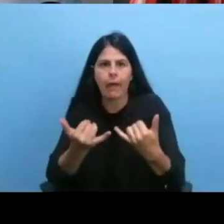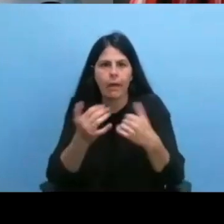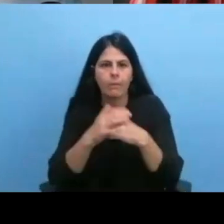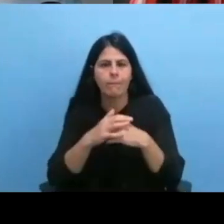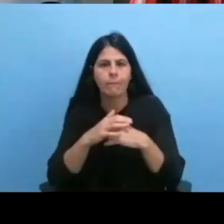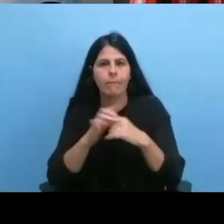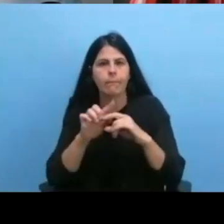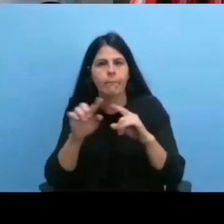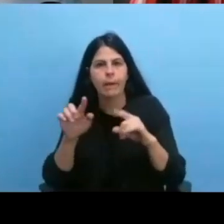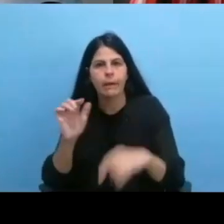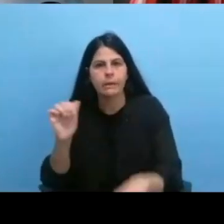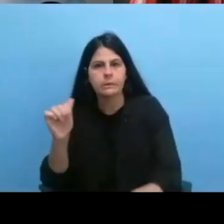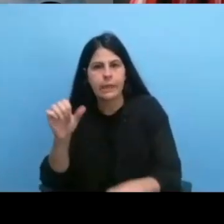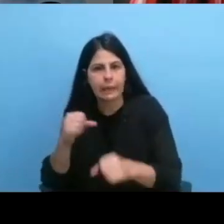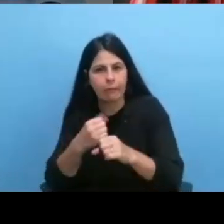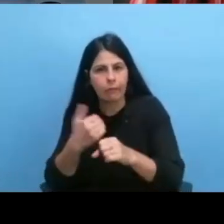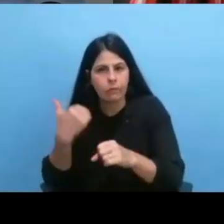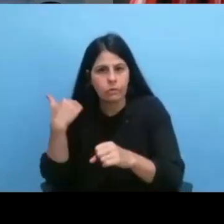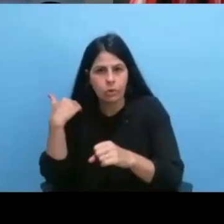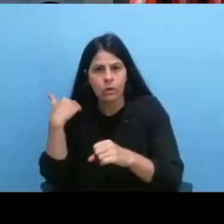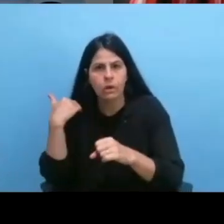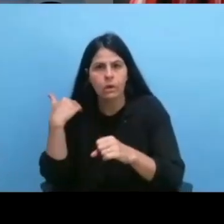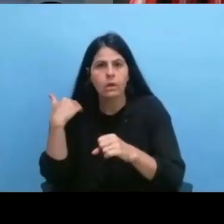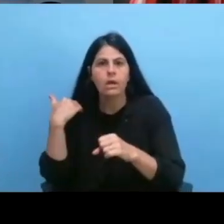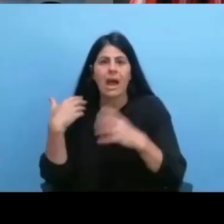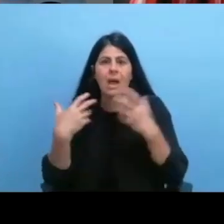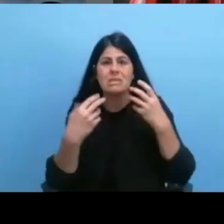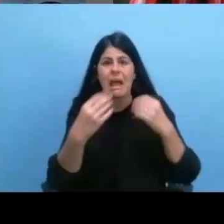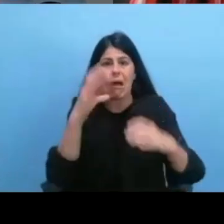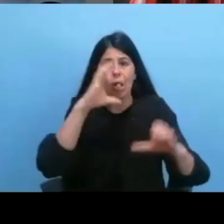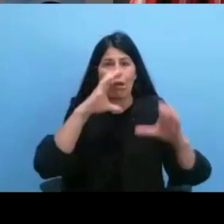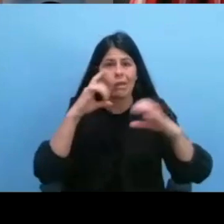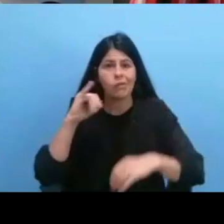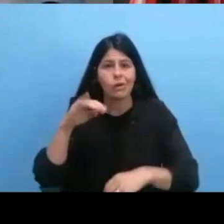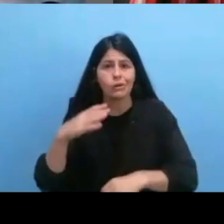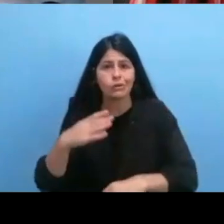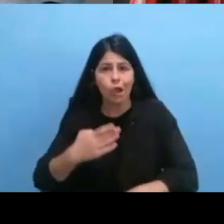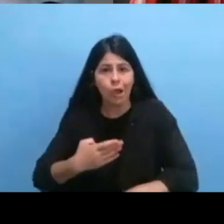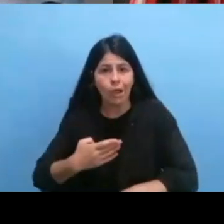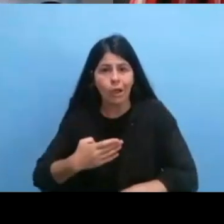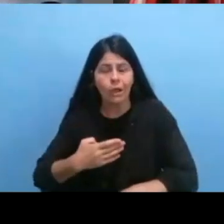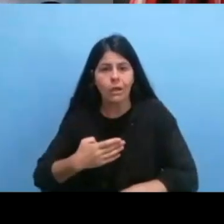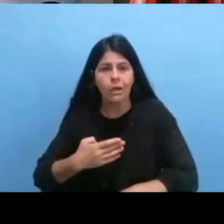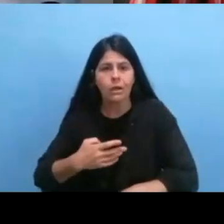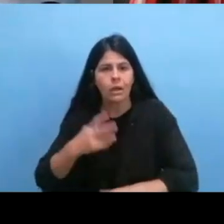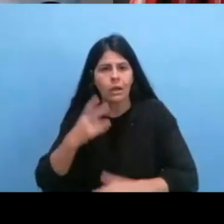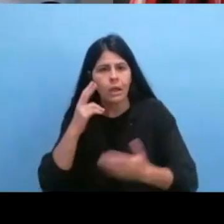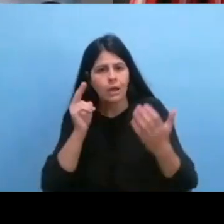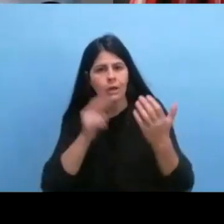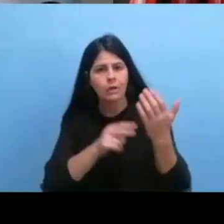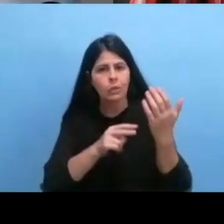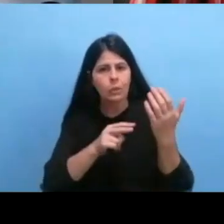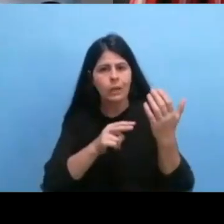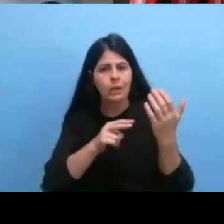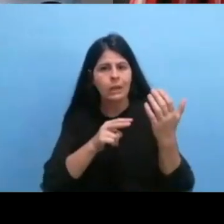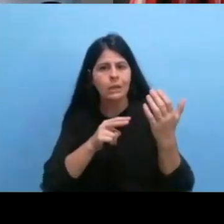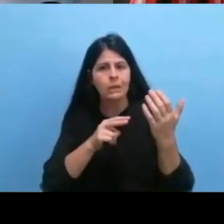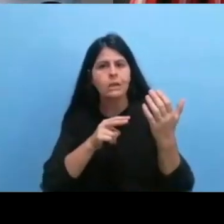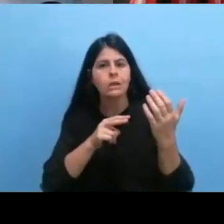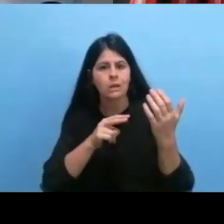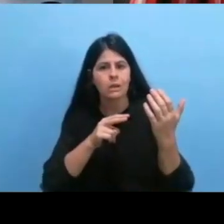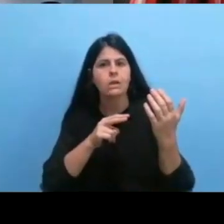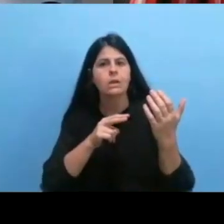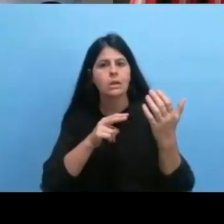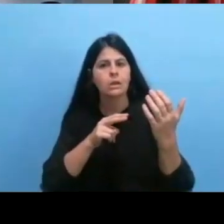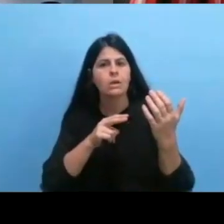ago, when I was more on the job market, and you'd read these EEOC statements, and at the time, maybe about a third